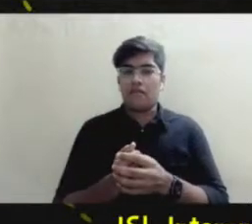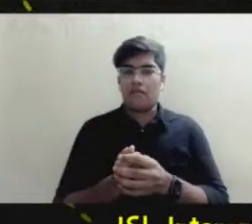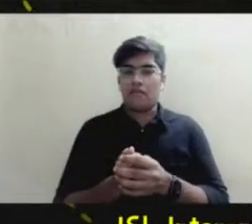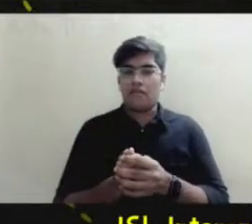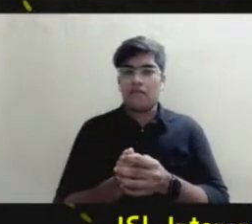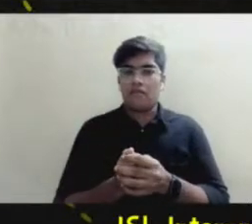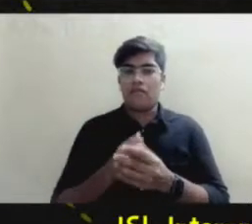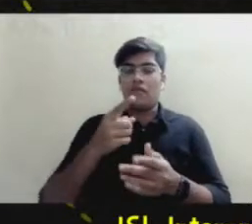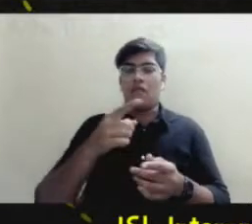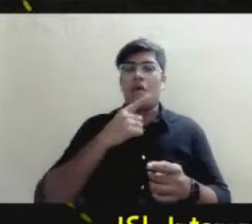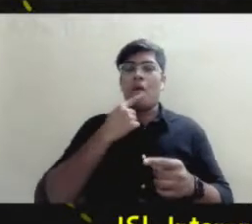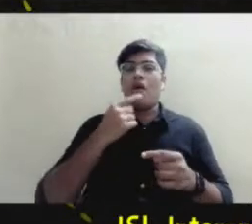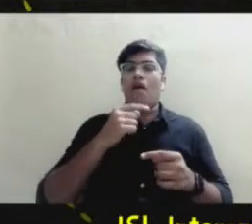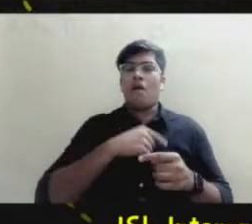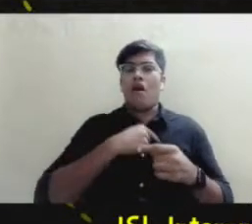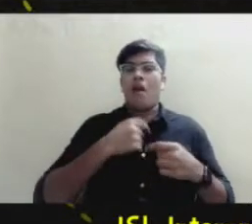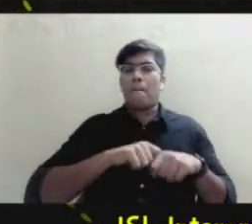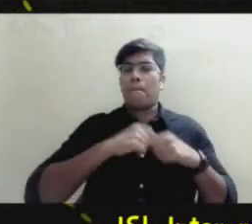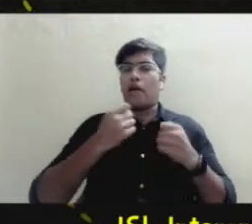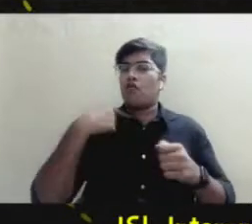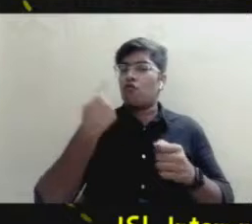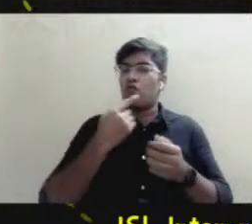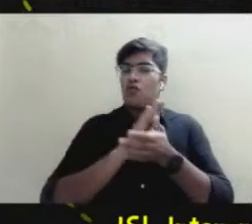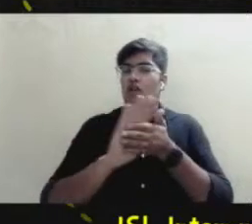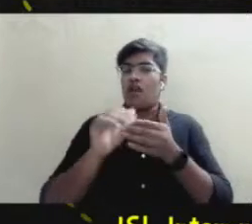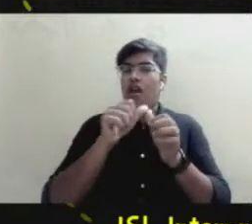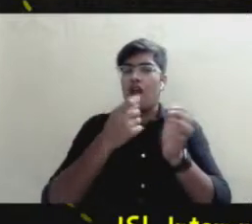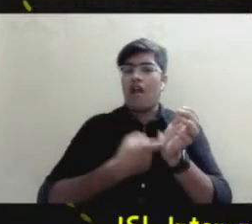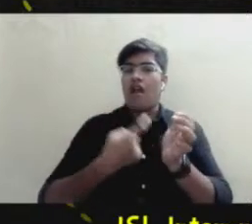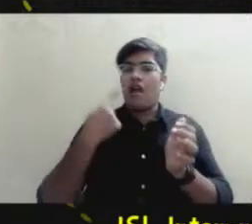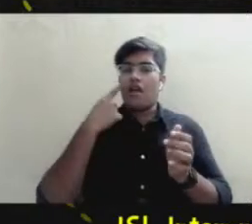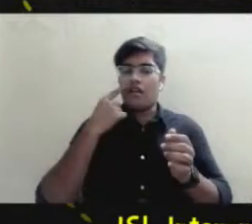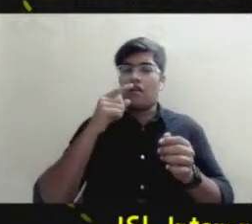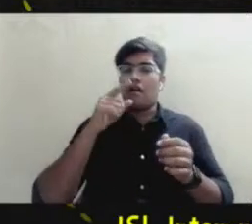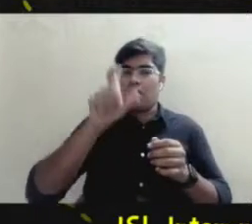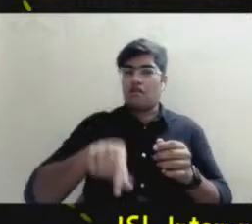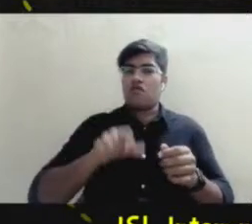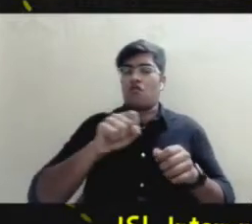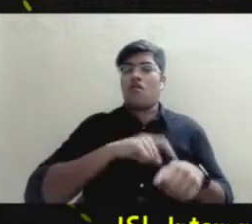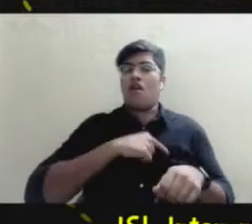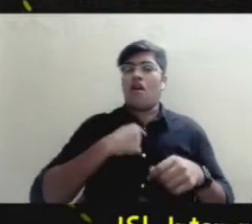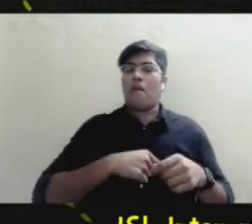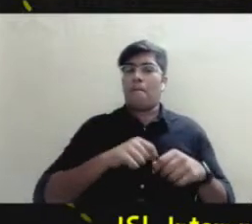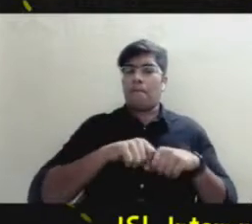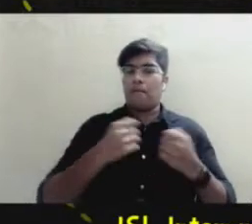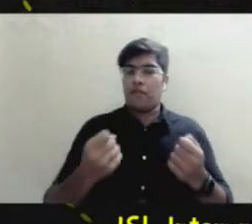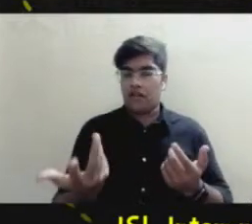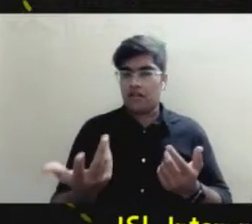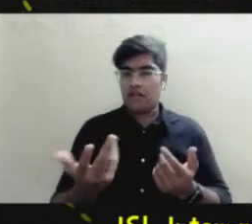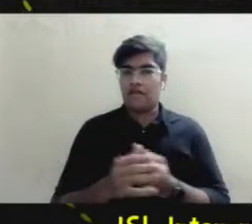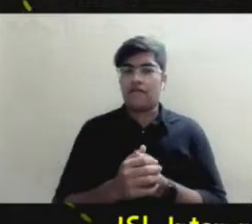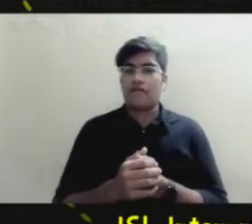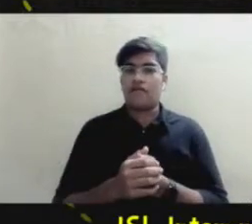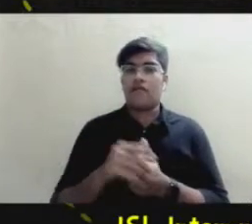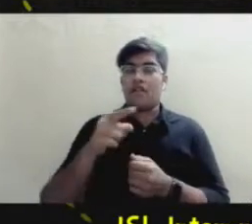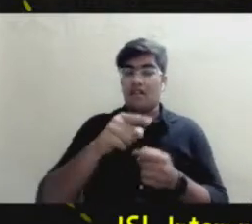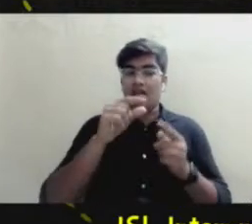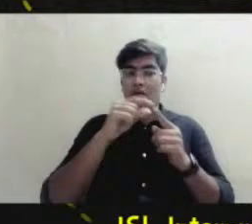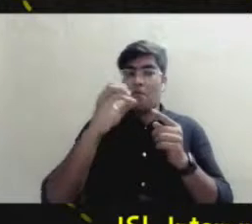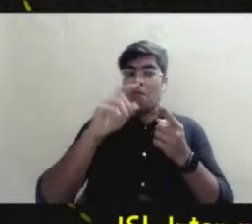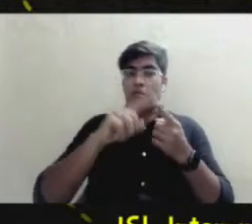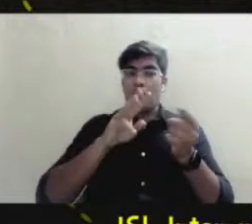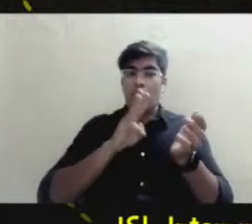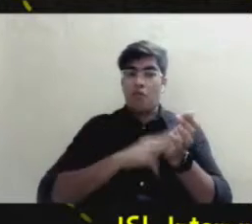heart. So I think now here's a poem from one of the most iconic bhakti